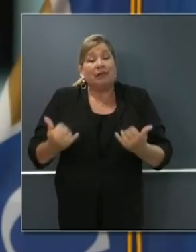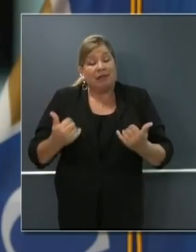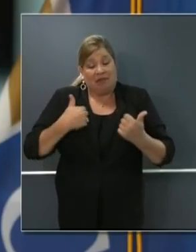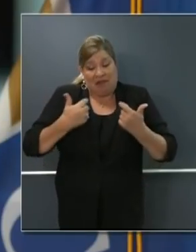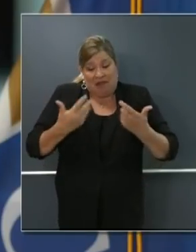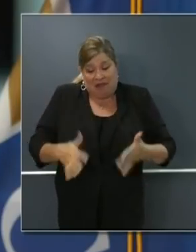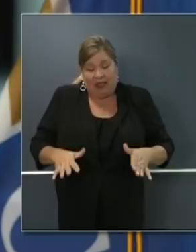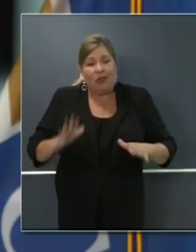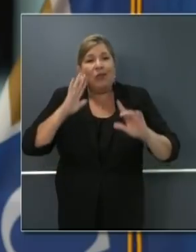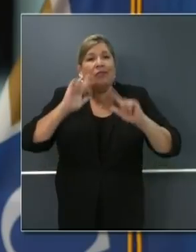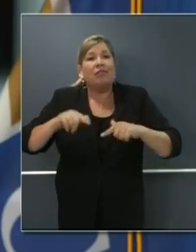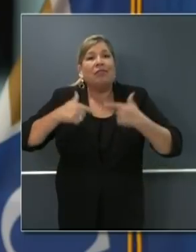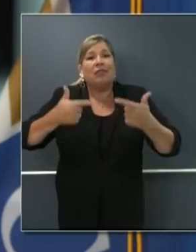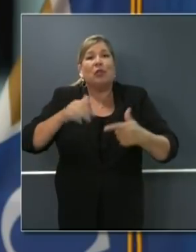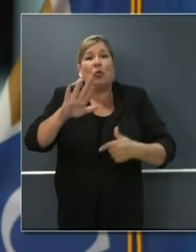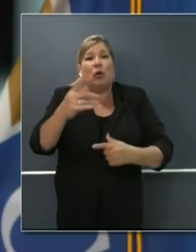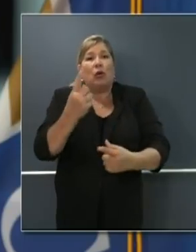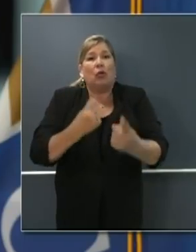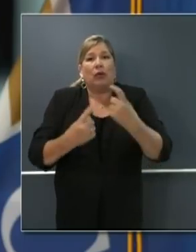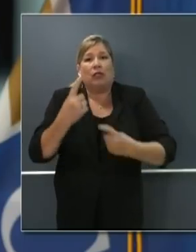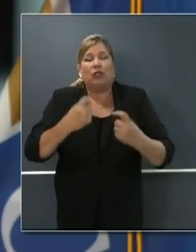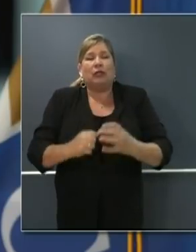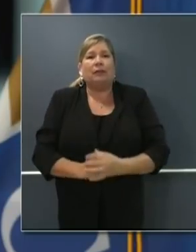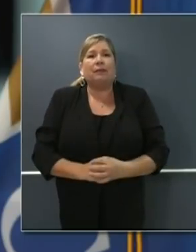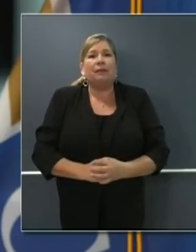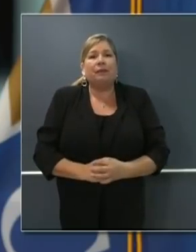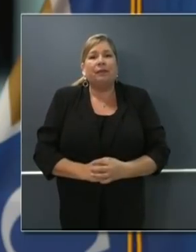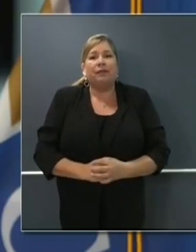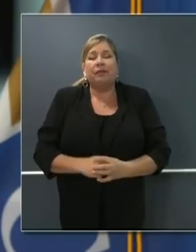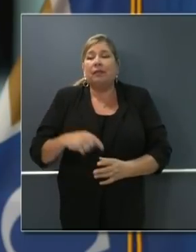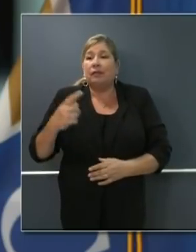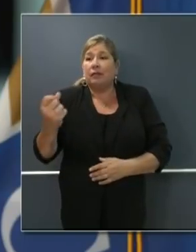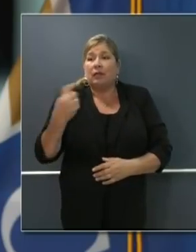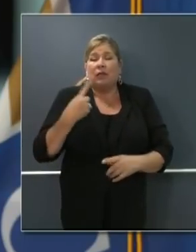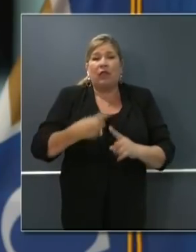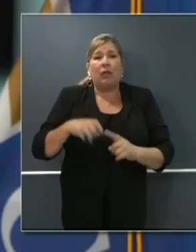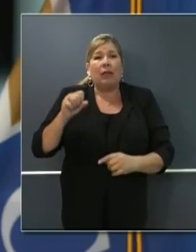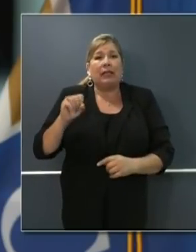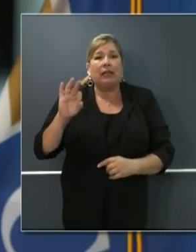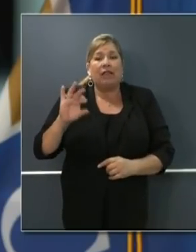happy to take any questions. Alexi Kosip, SF Chronicle.